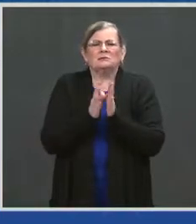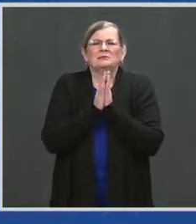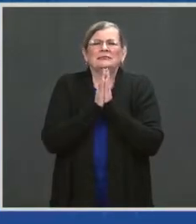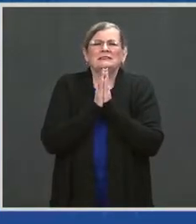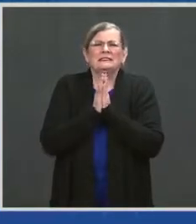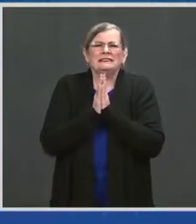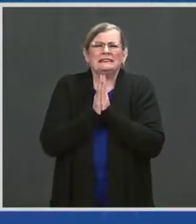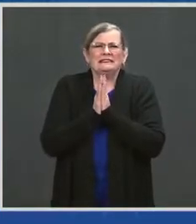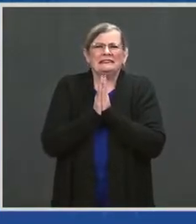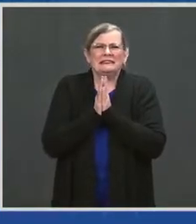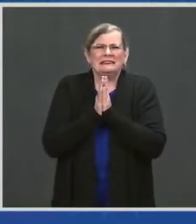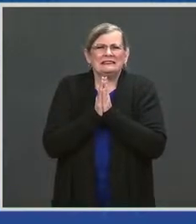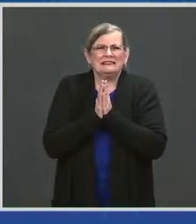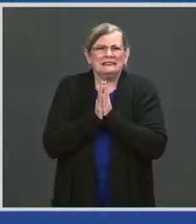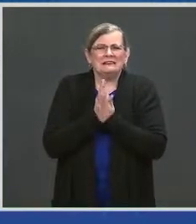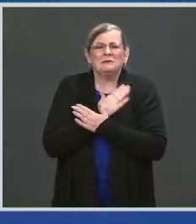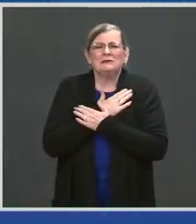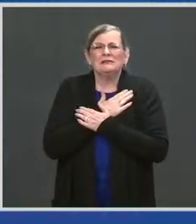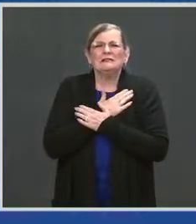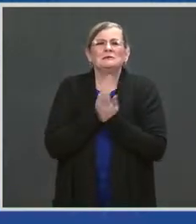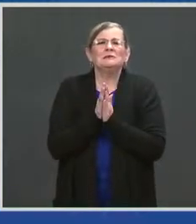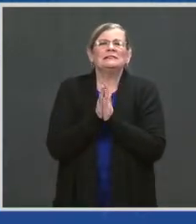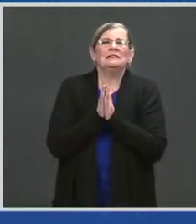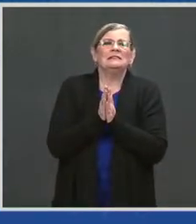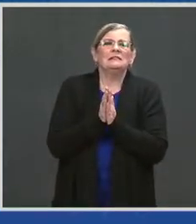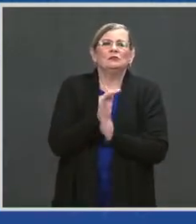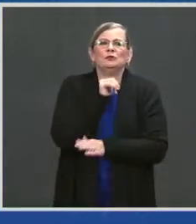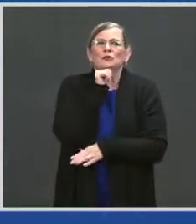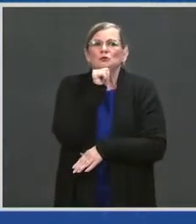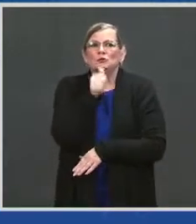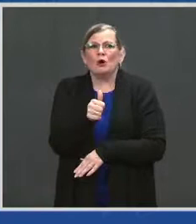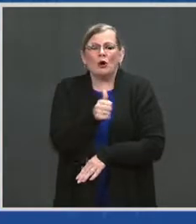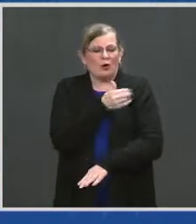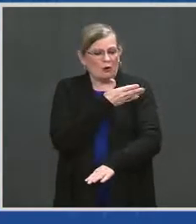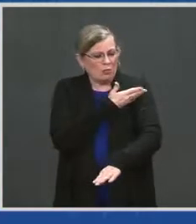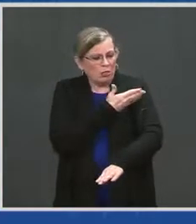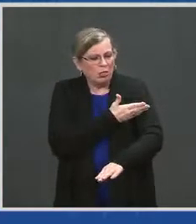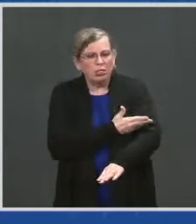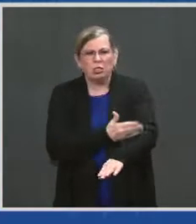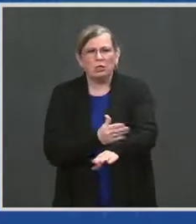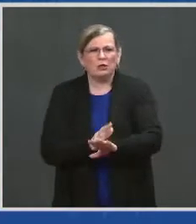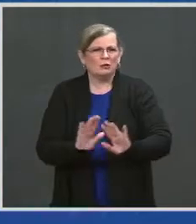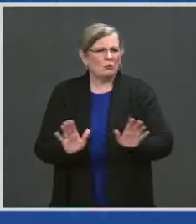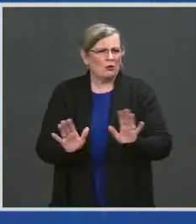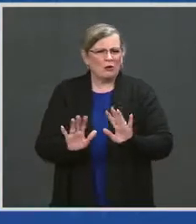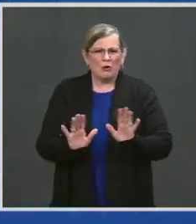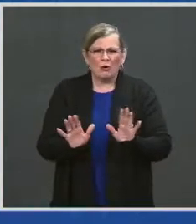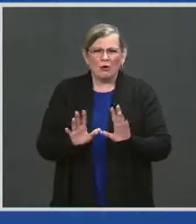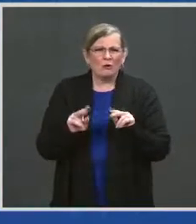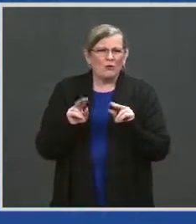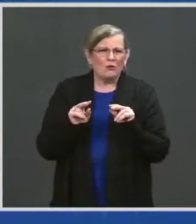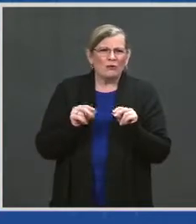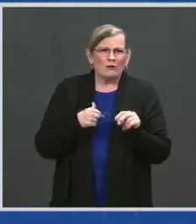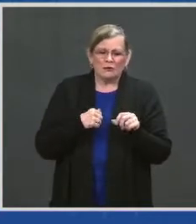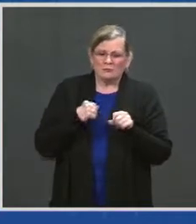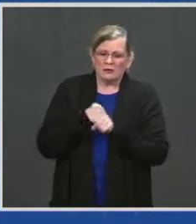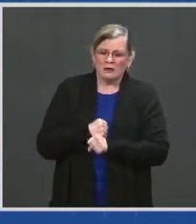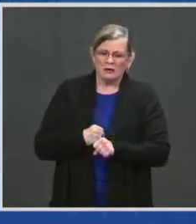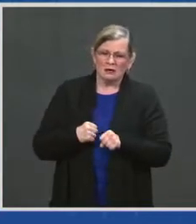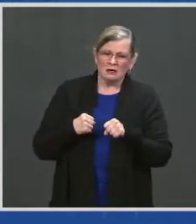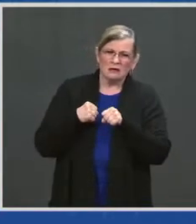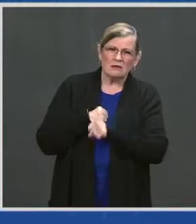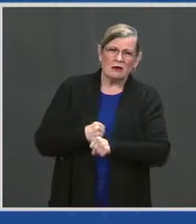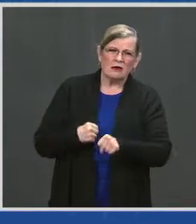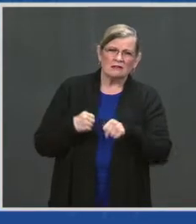don't give back the progress we've all fought so hard to achieve. We need to finish this